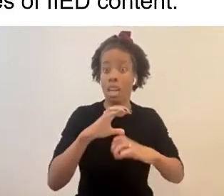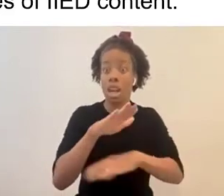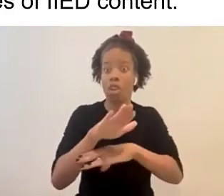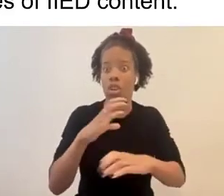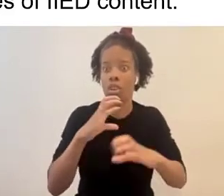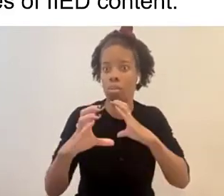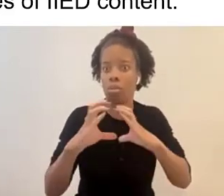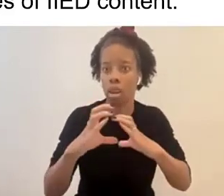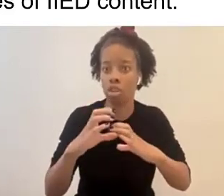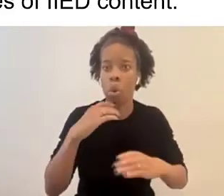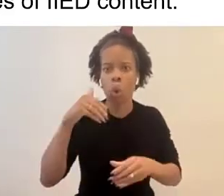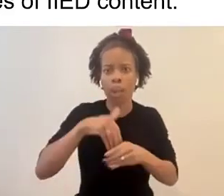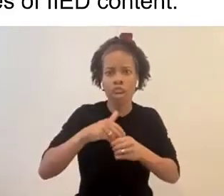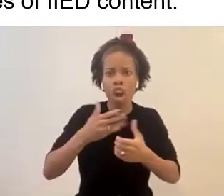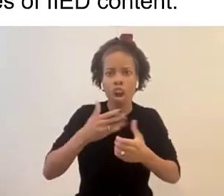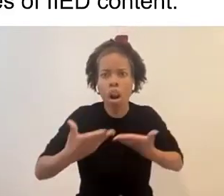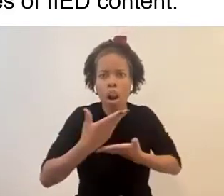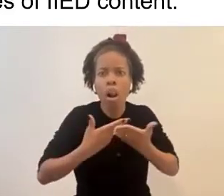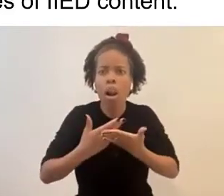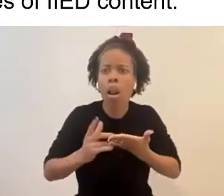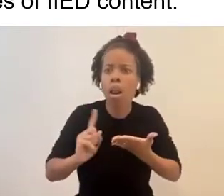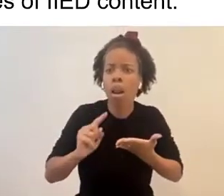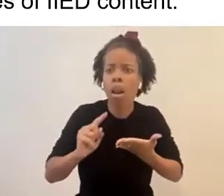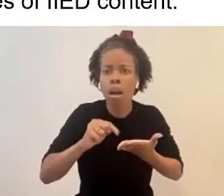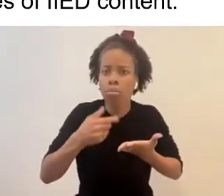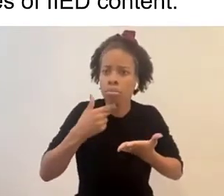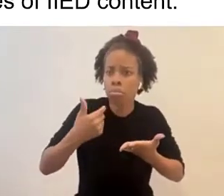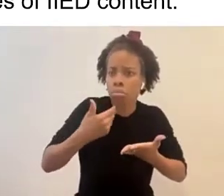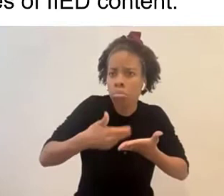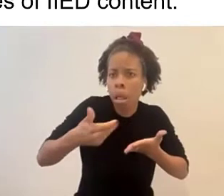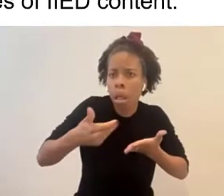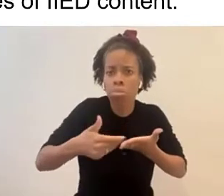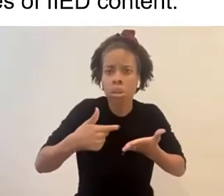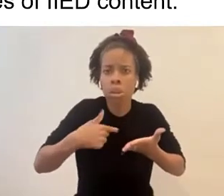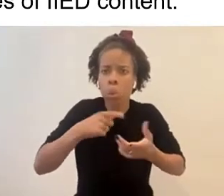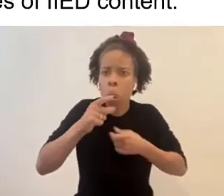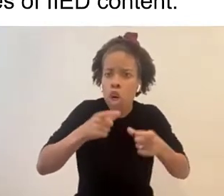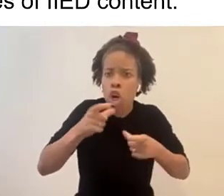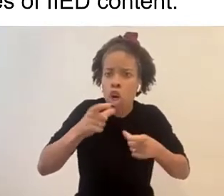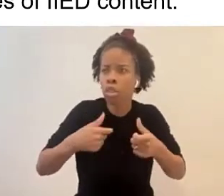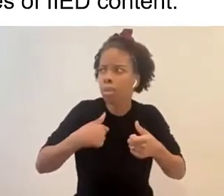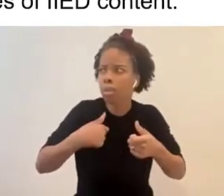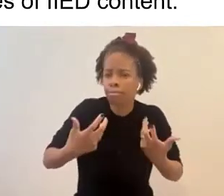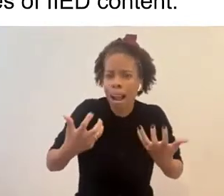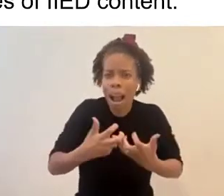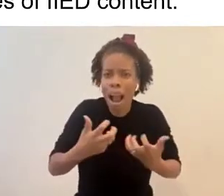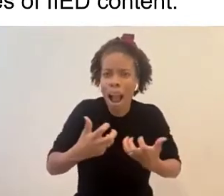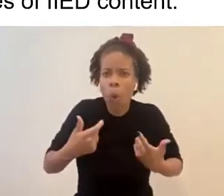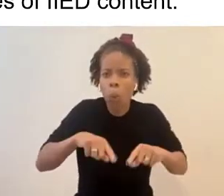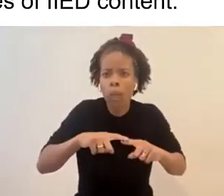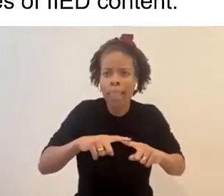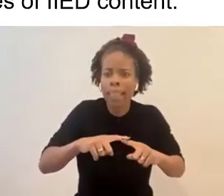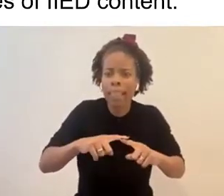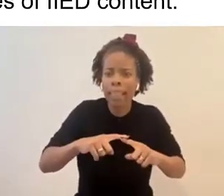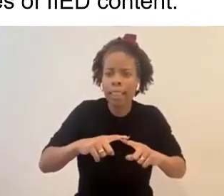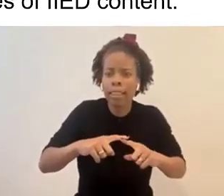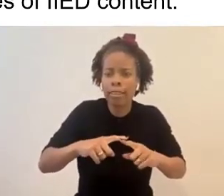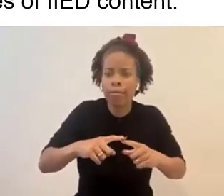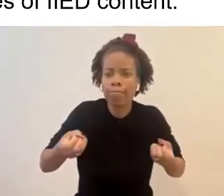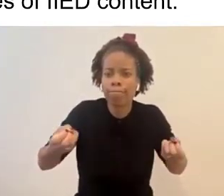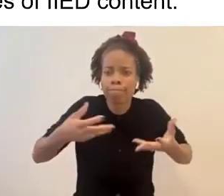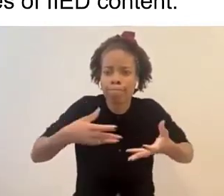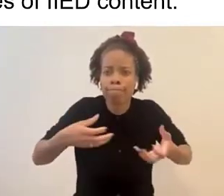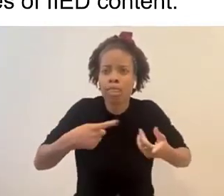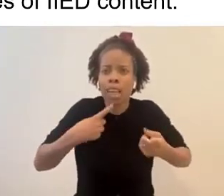internal discourse and the language and the narratives, the system of stories that we had. So we